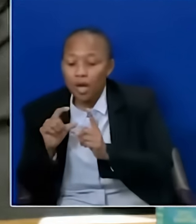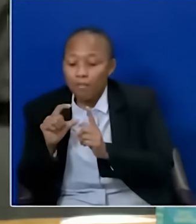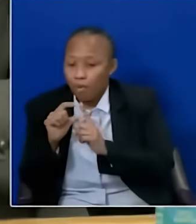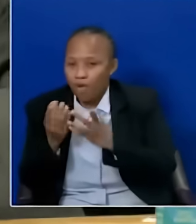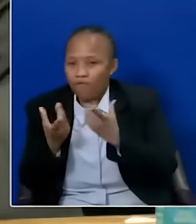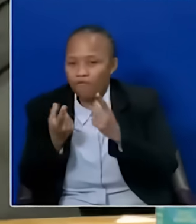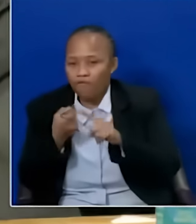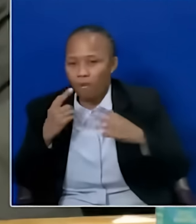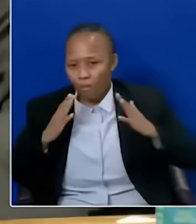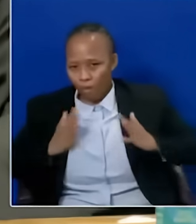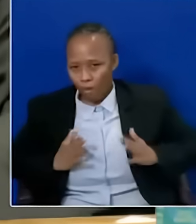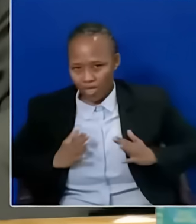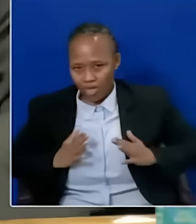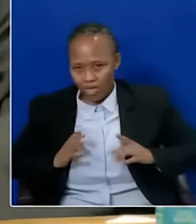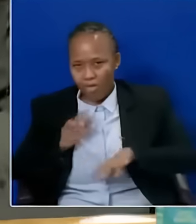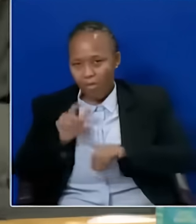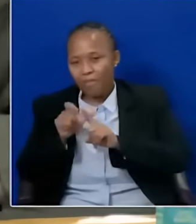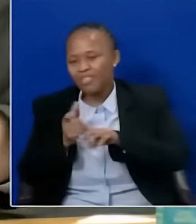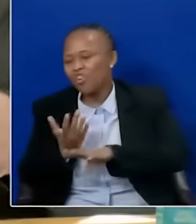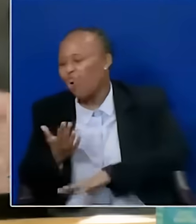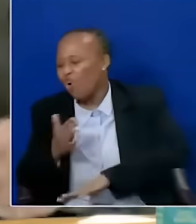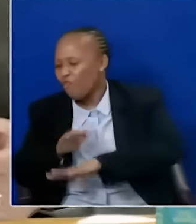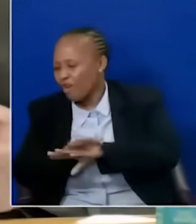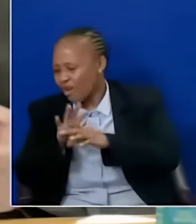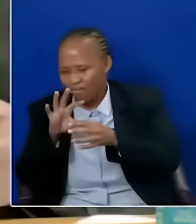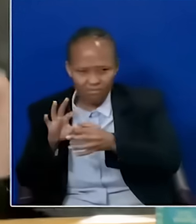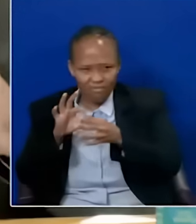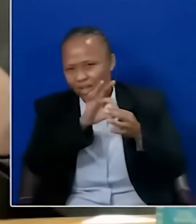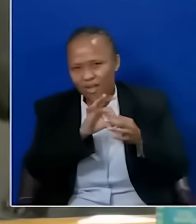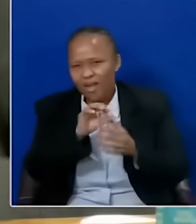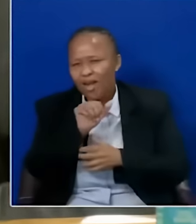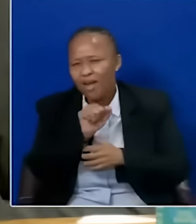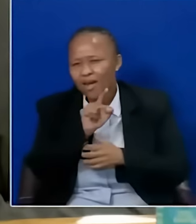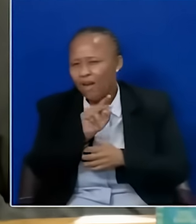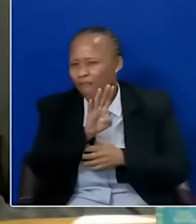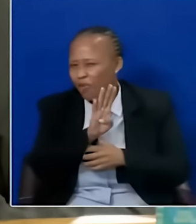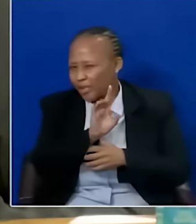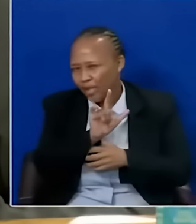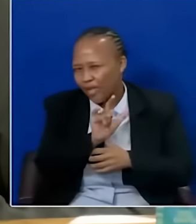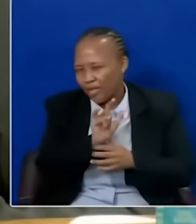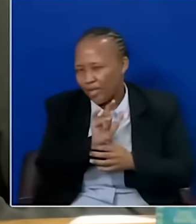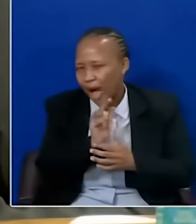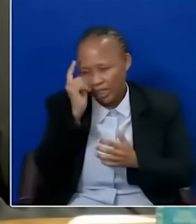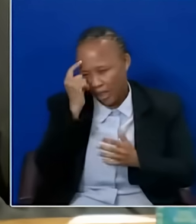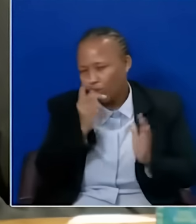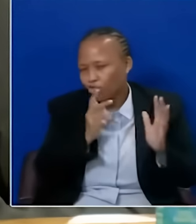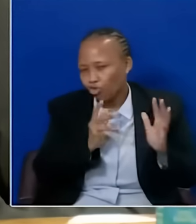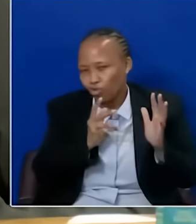to I think it was the AK-47, may have been the Taurus pistol, but we'll deal with that with